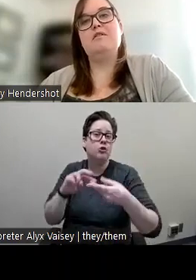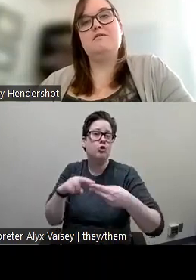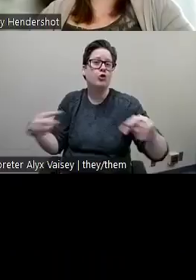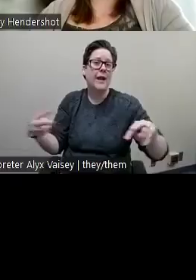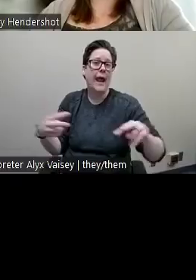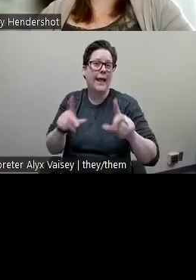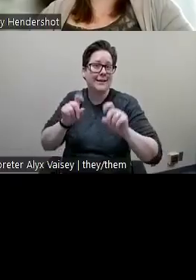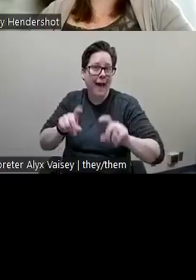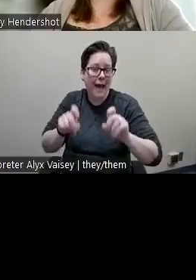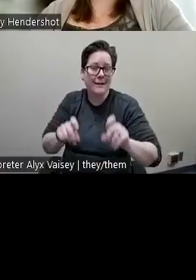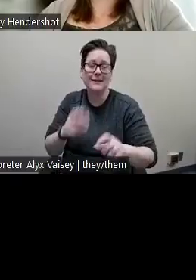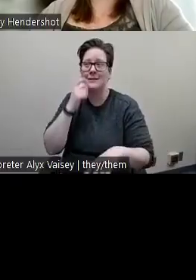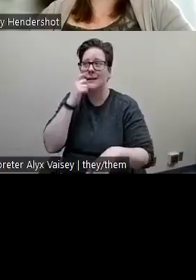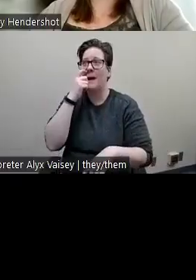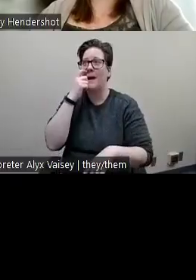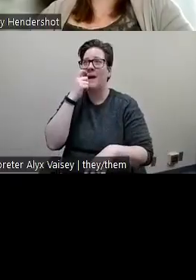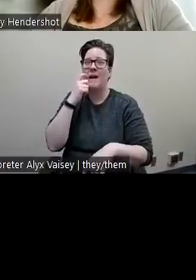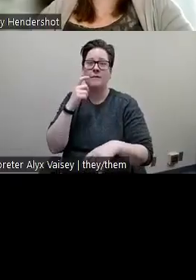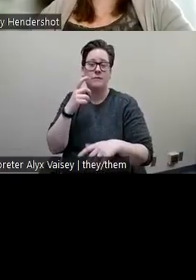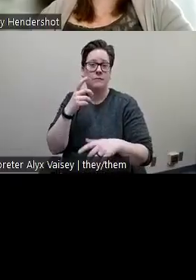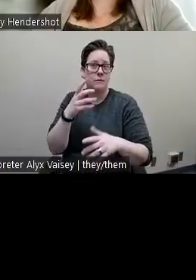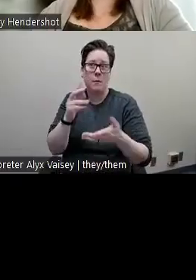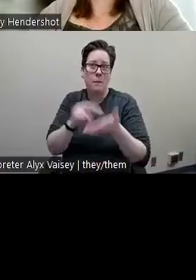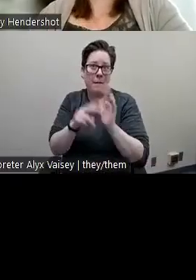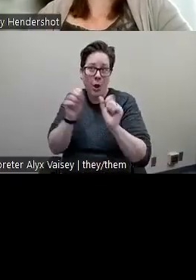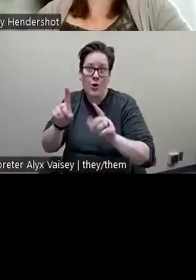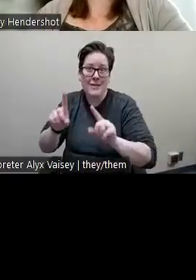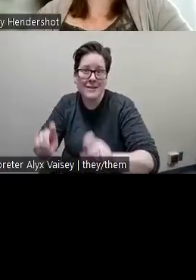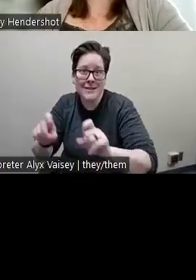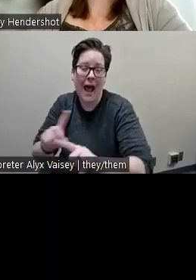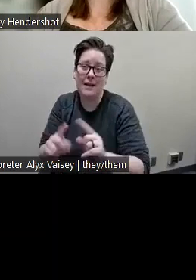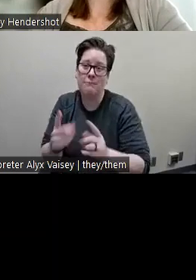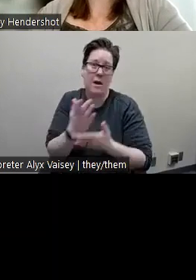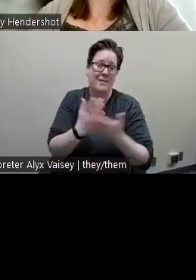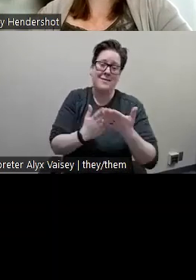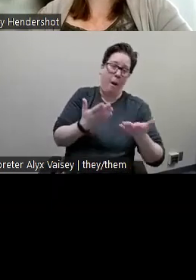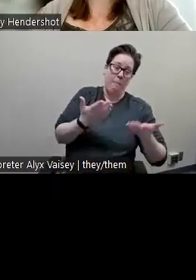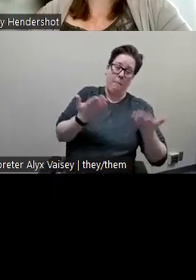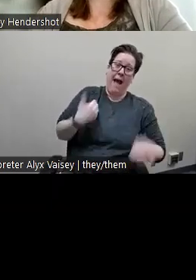risk because of some of these genetic variables that we just don't understand.